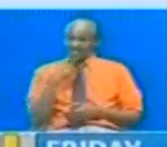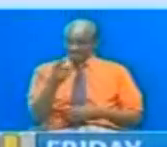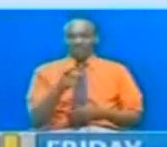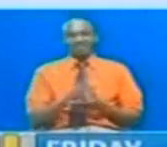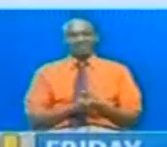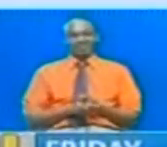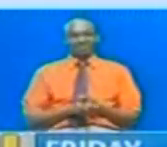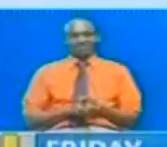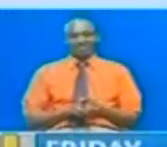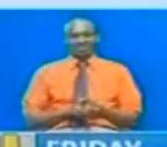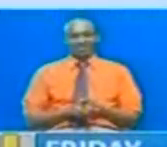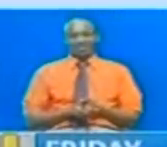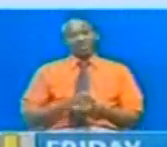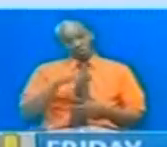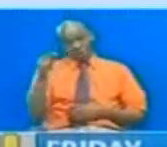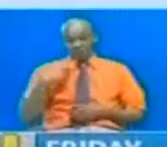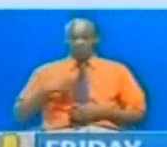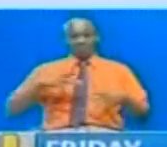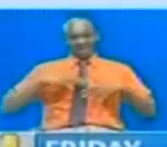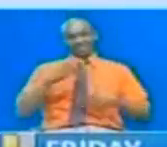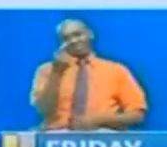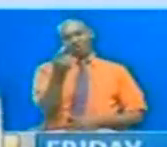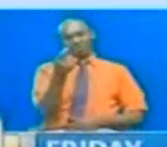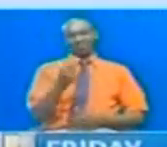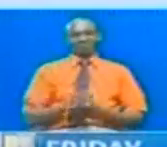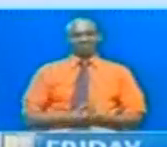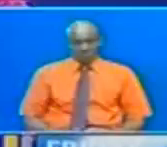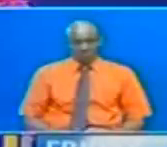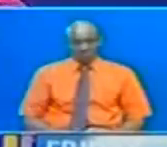Sama tutu nde break. Let's go to break.